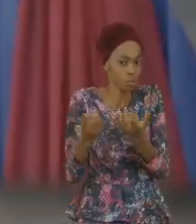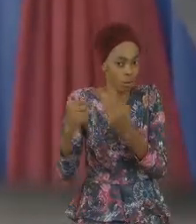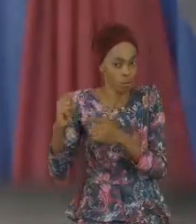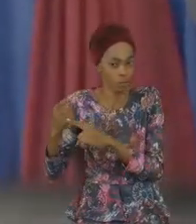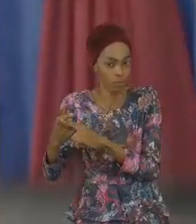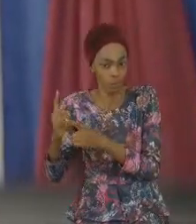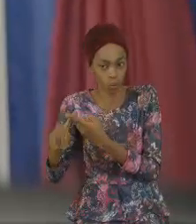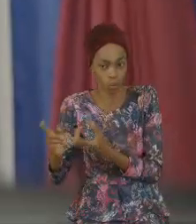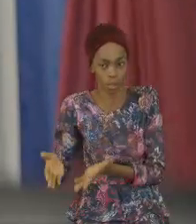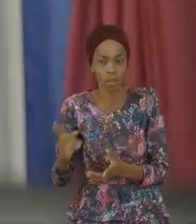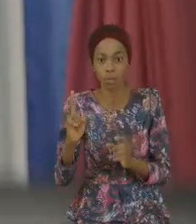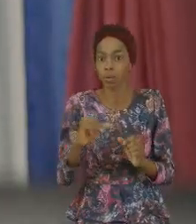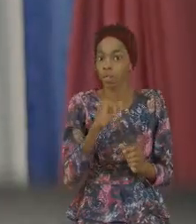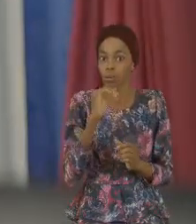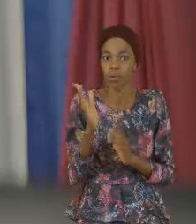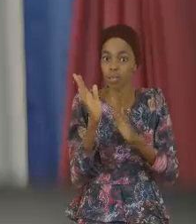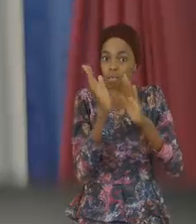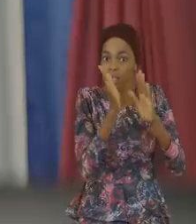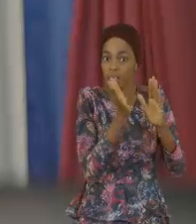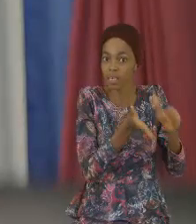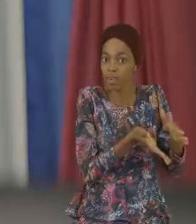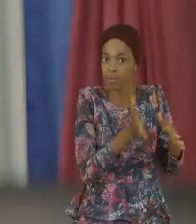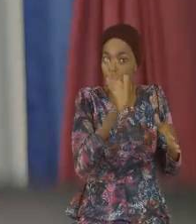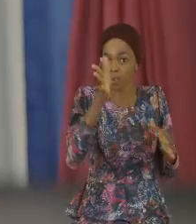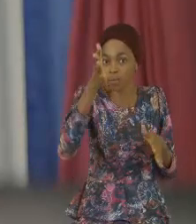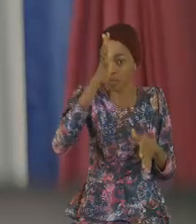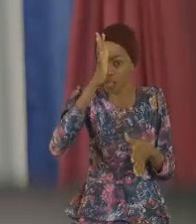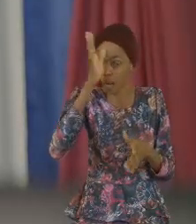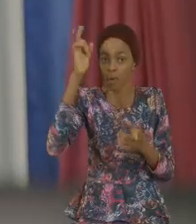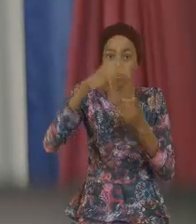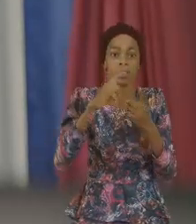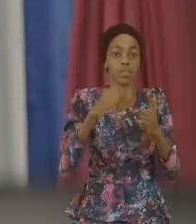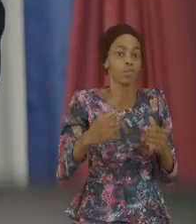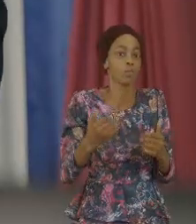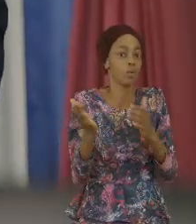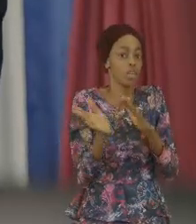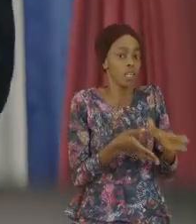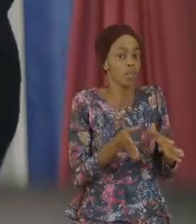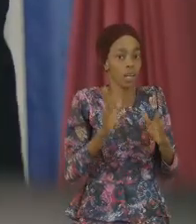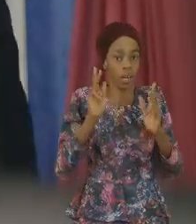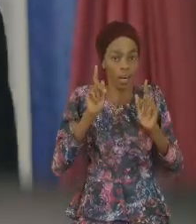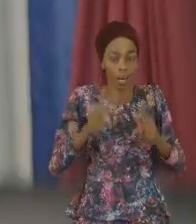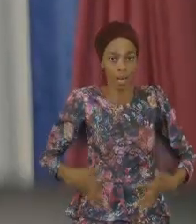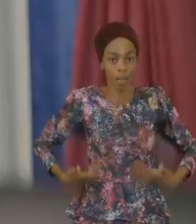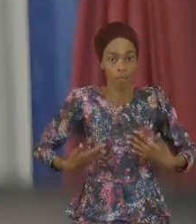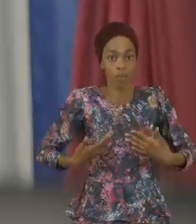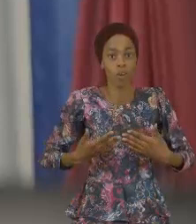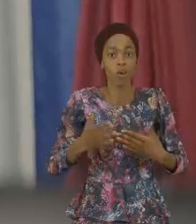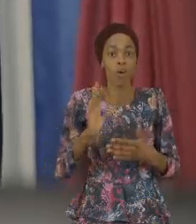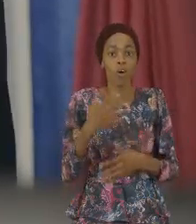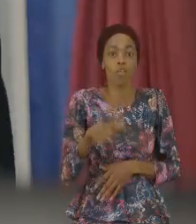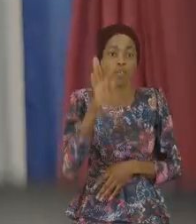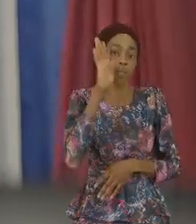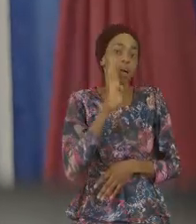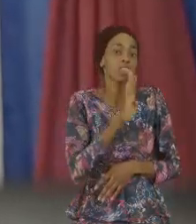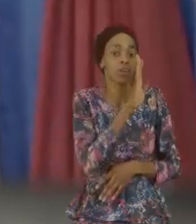father until you depart from the life of a bachelor and the life of a spinster. And you think about that in